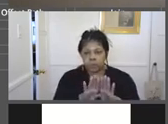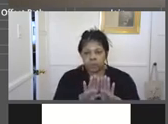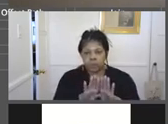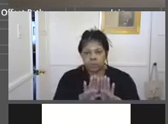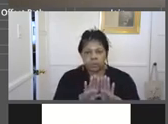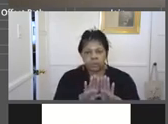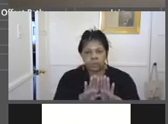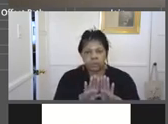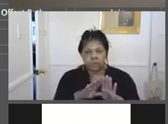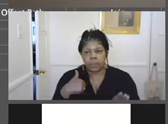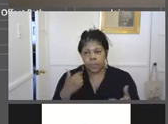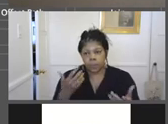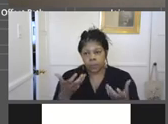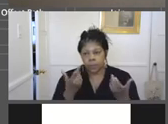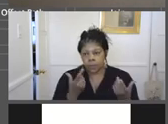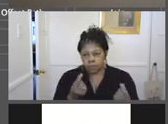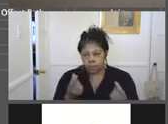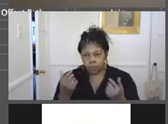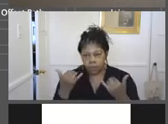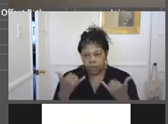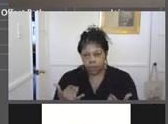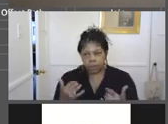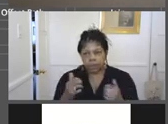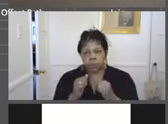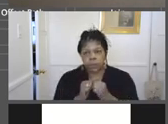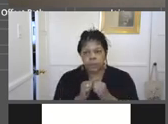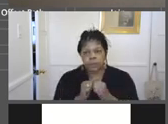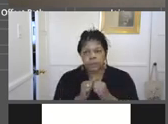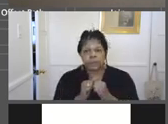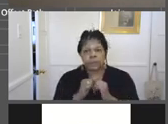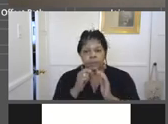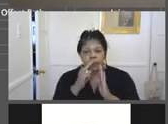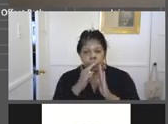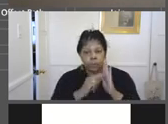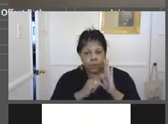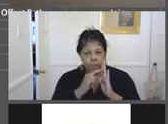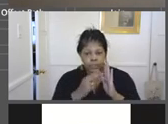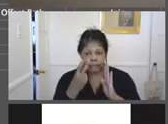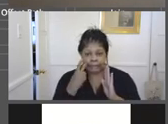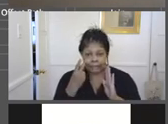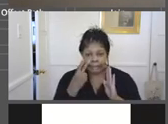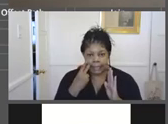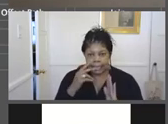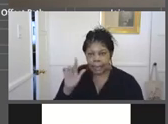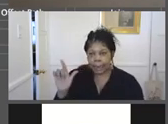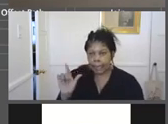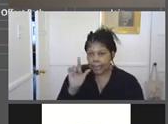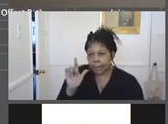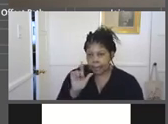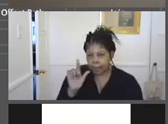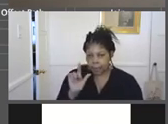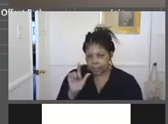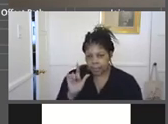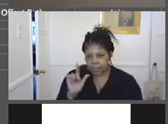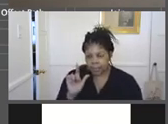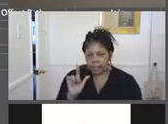And what I want to do with the brush is that if we look down here in our library of brushes, and